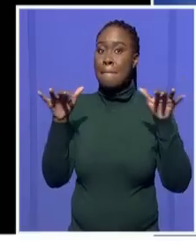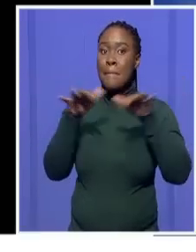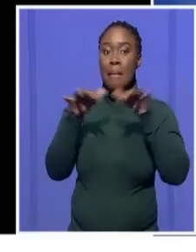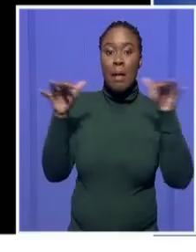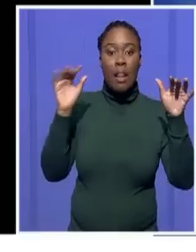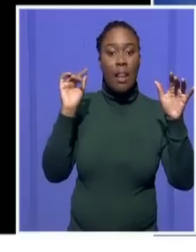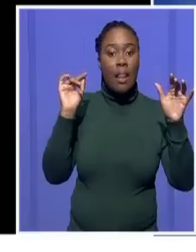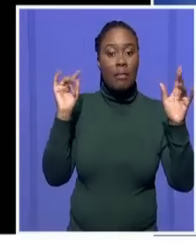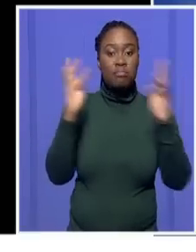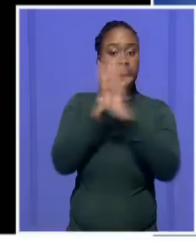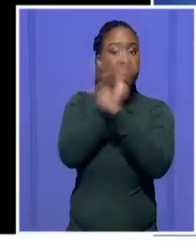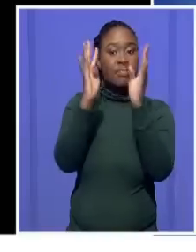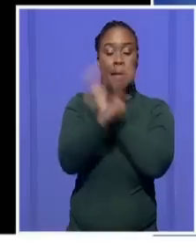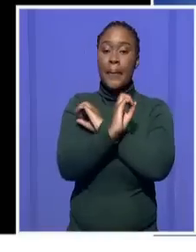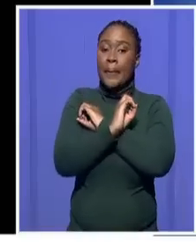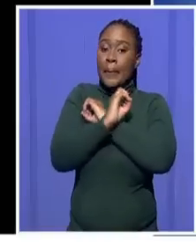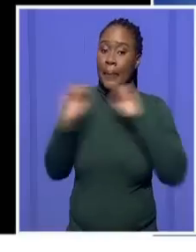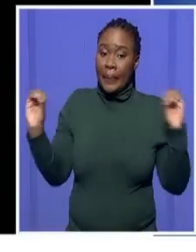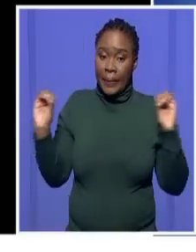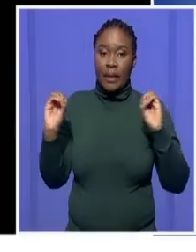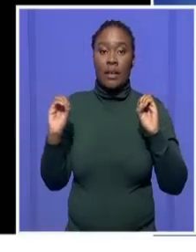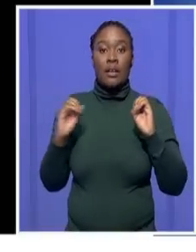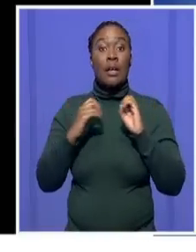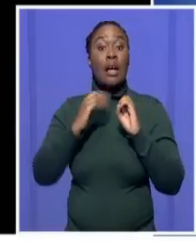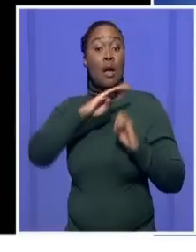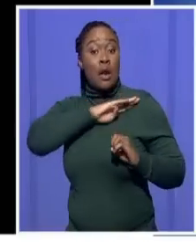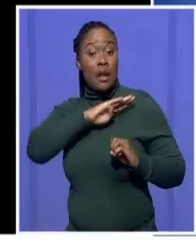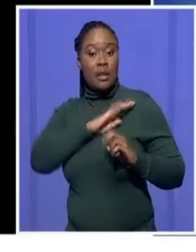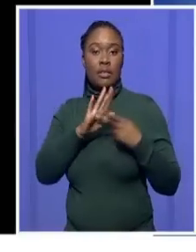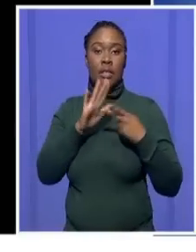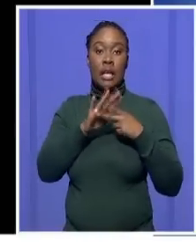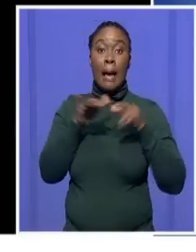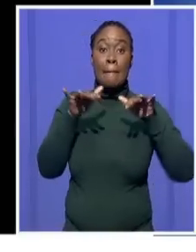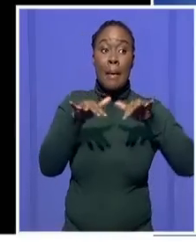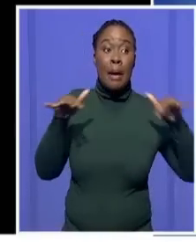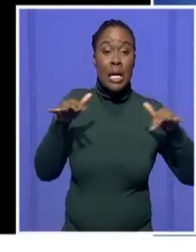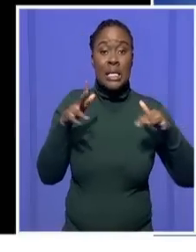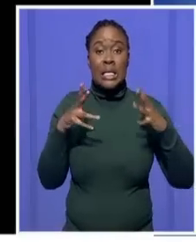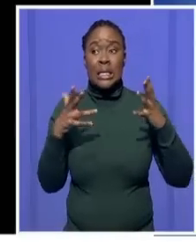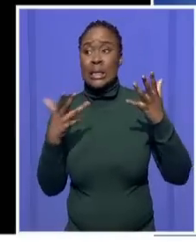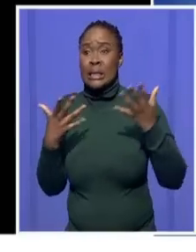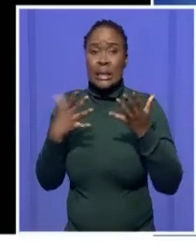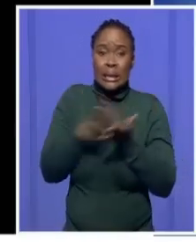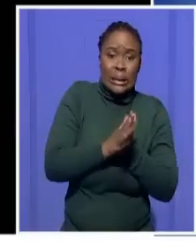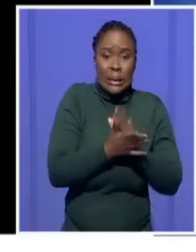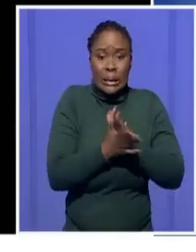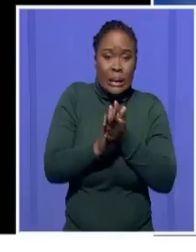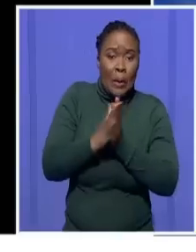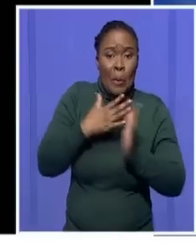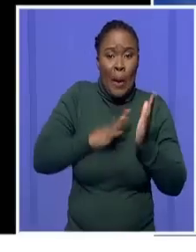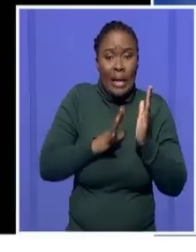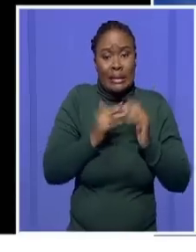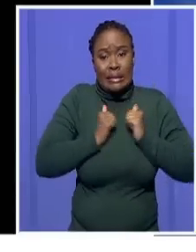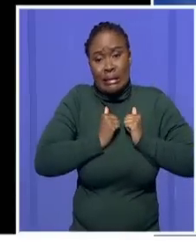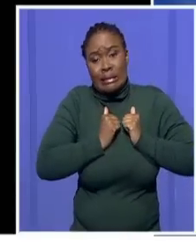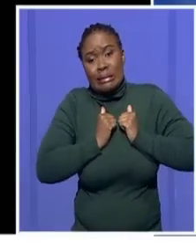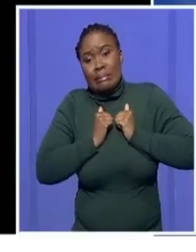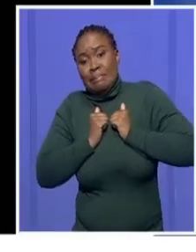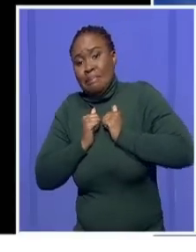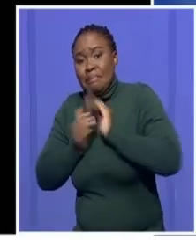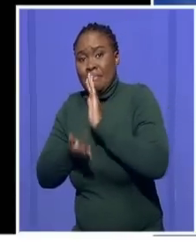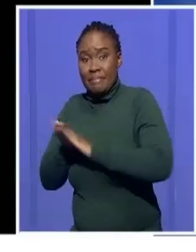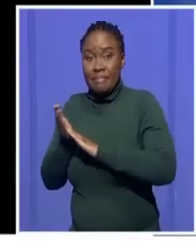search and rescue teams and the SANDF, are residents that are scurrying and trying to get out. But the real challenge is that even